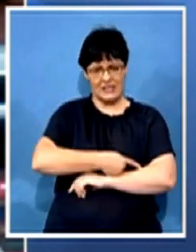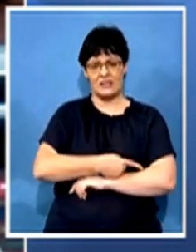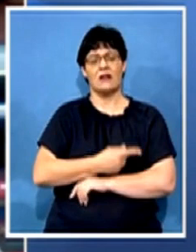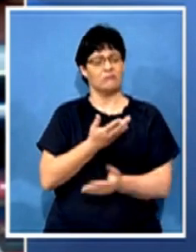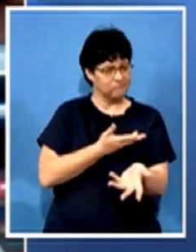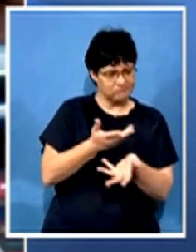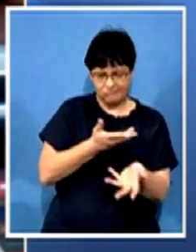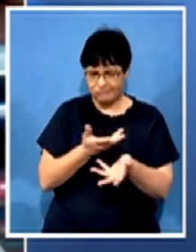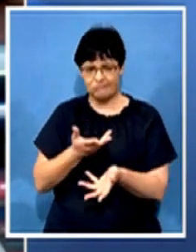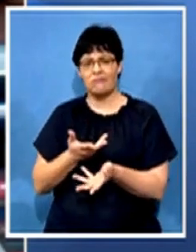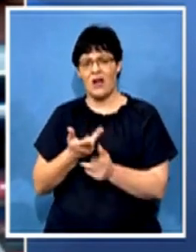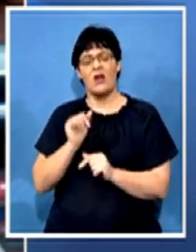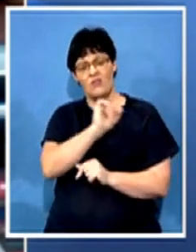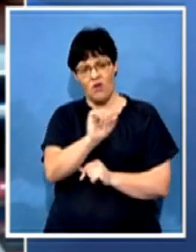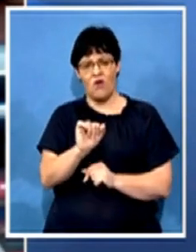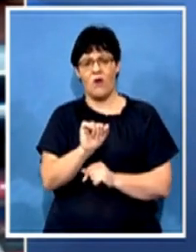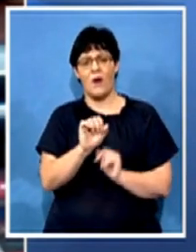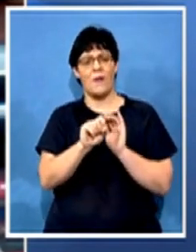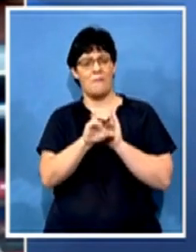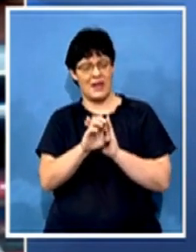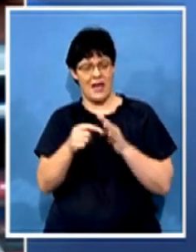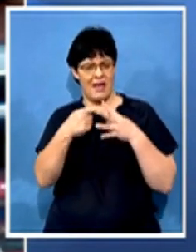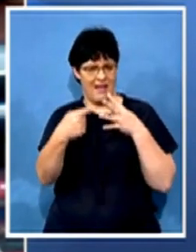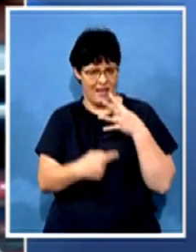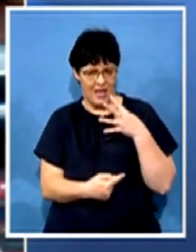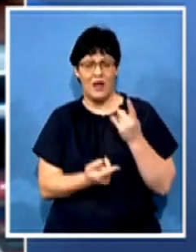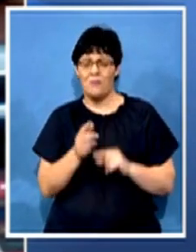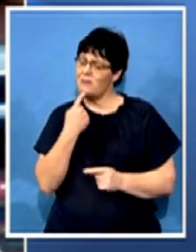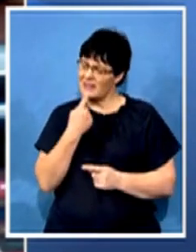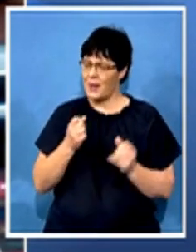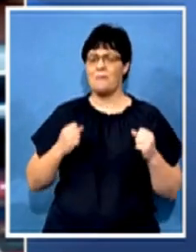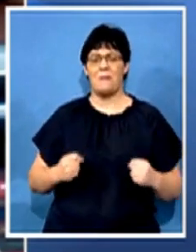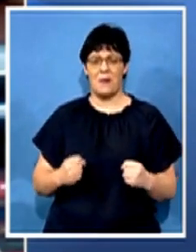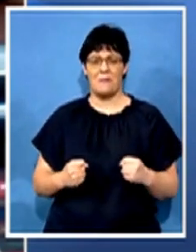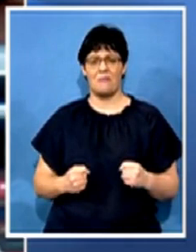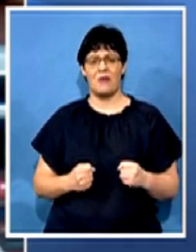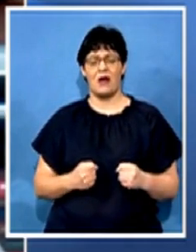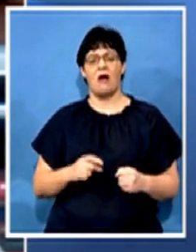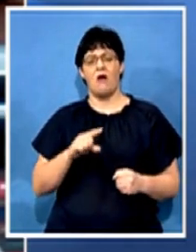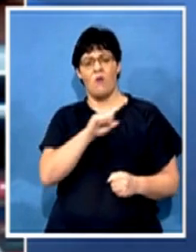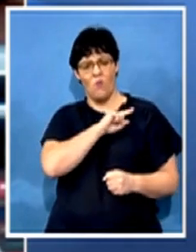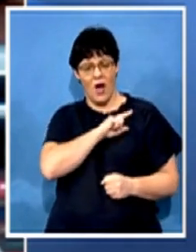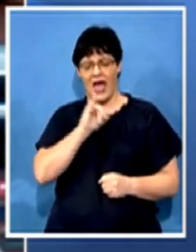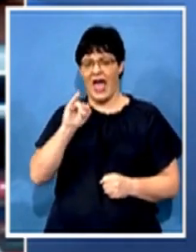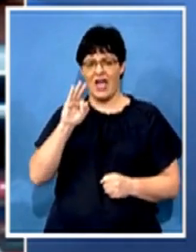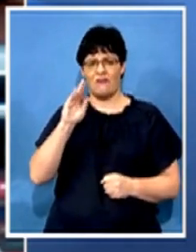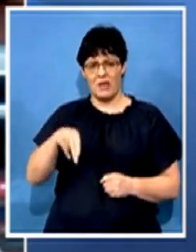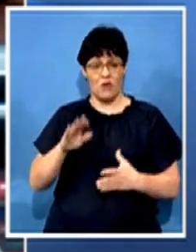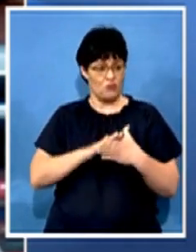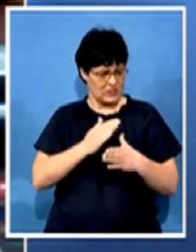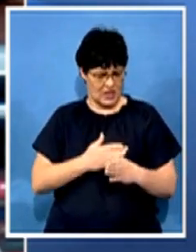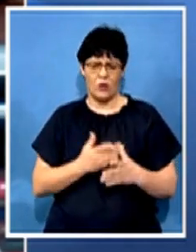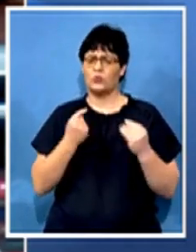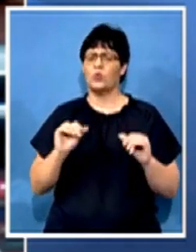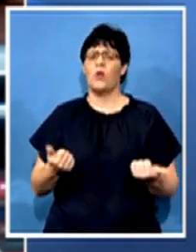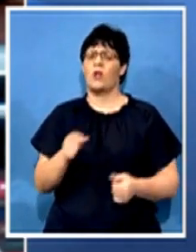media space, and I was saying that there were a couple of reasons why the IFP did very well. One of them is that it prepared very well